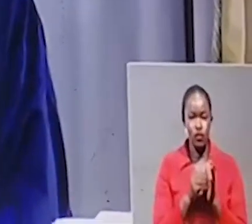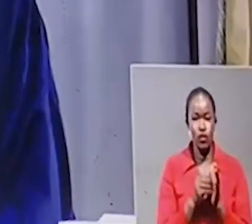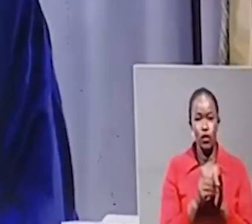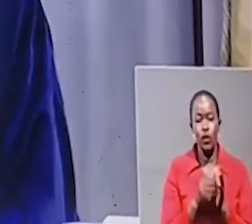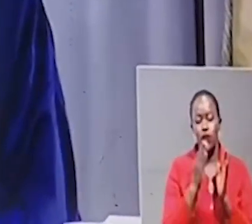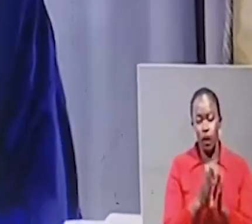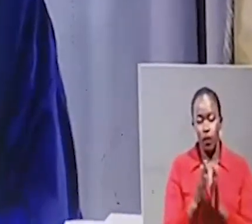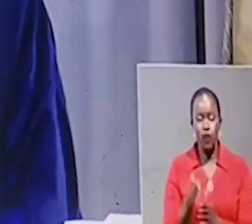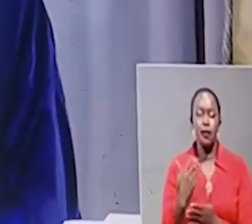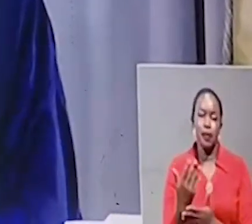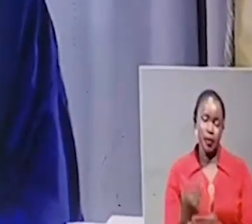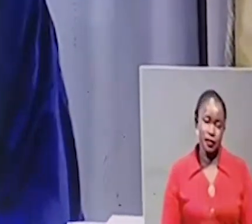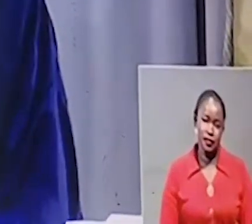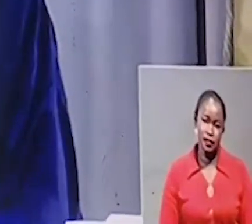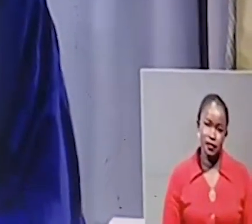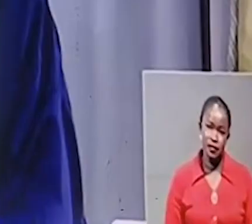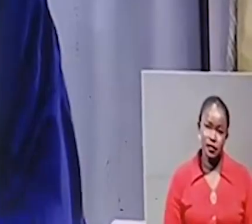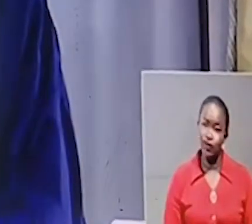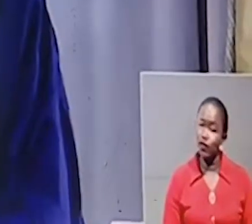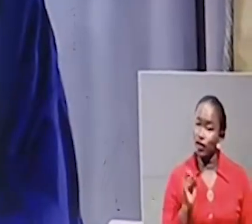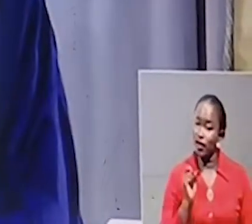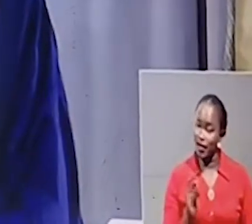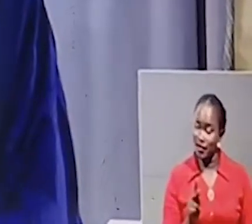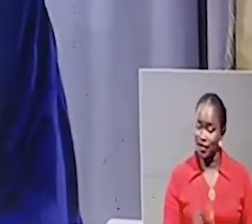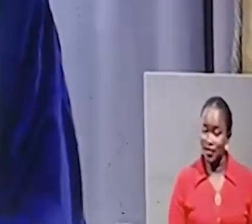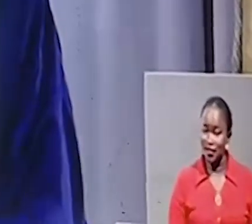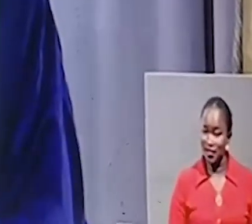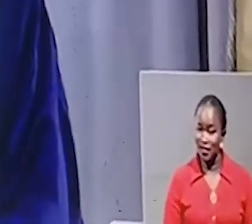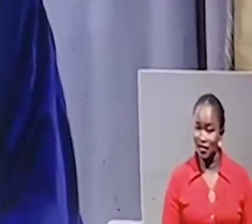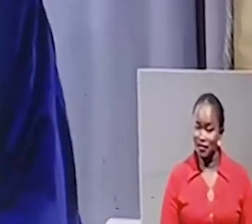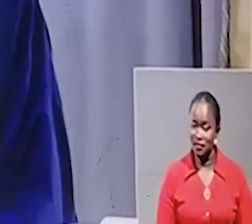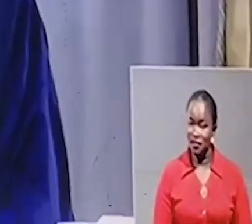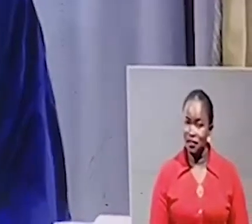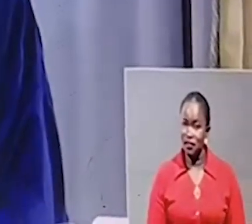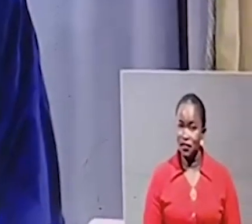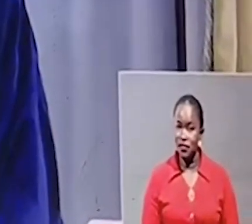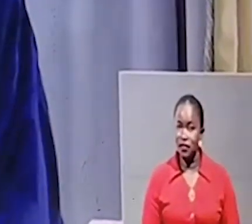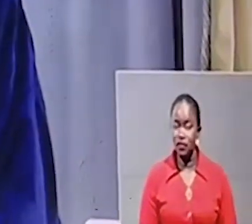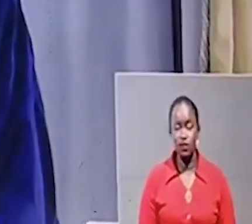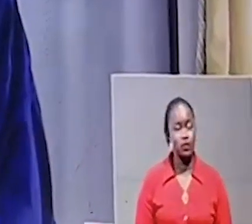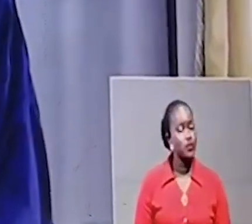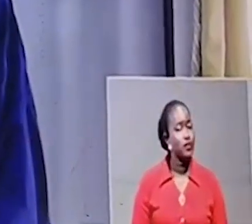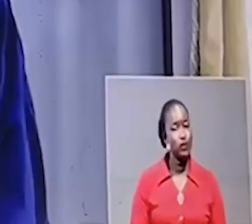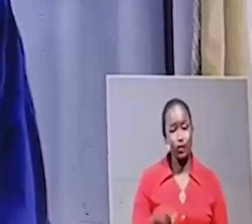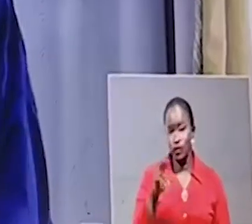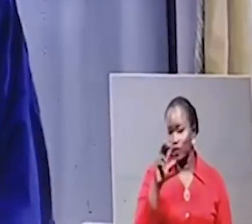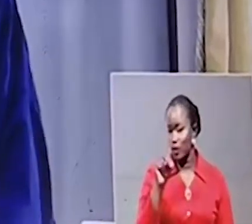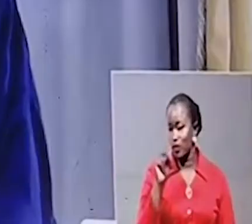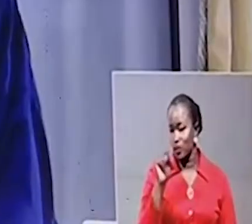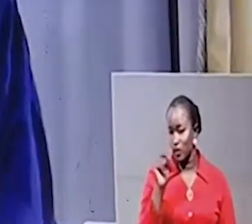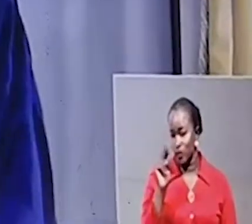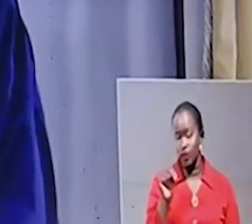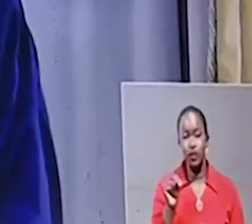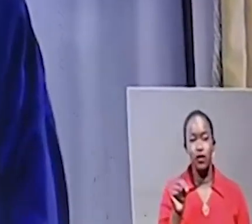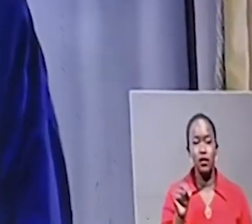okay? Okay? Yes. No. I will receive them